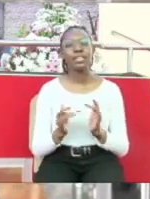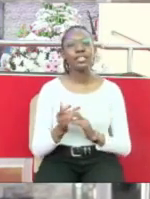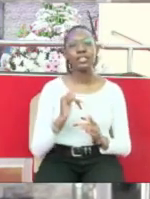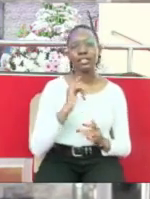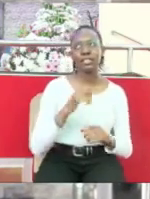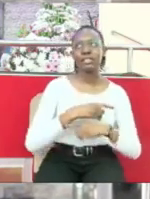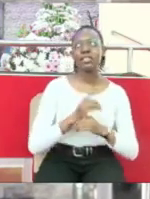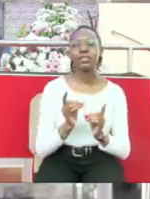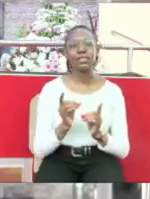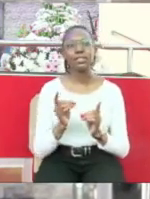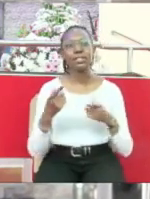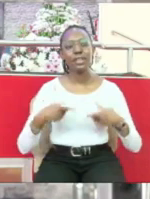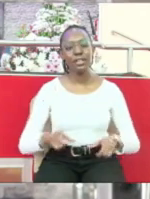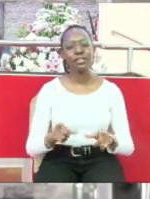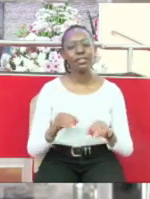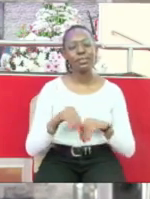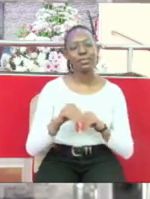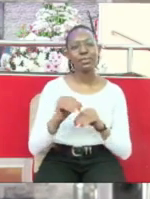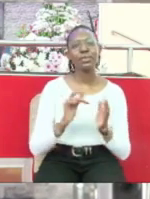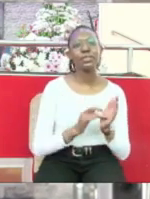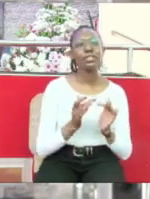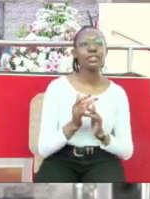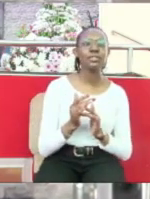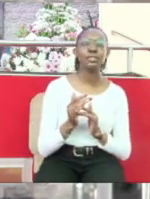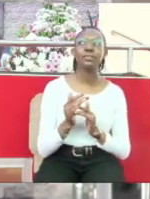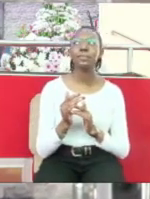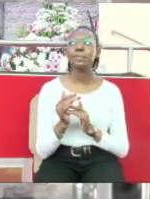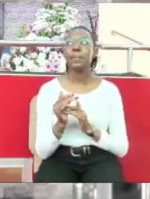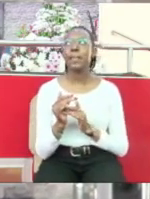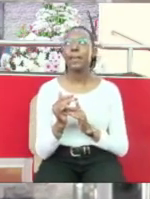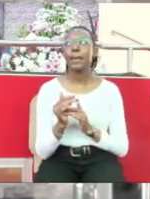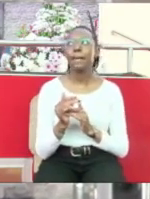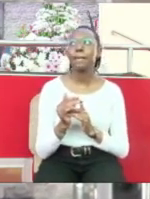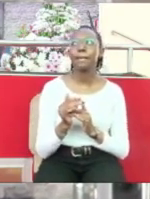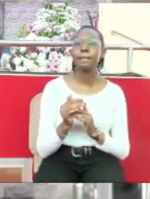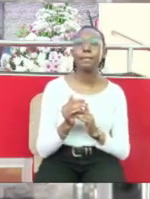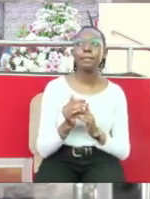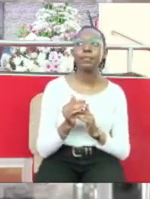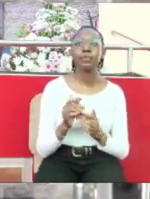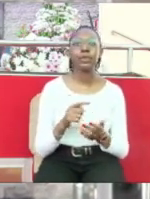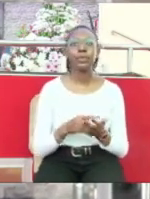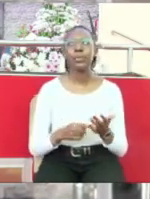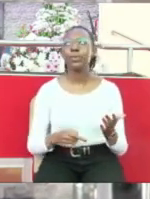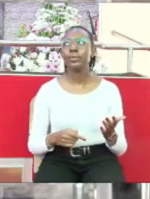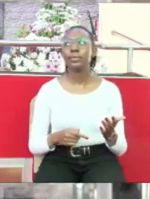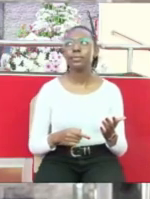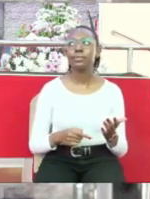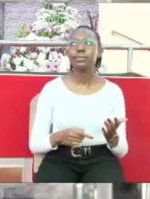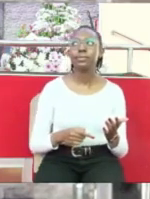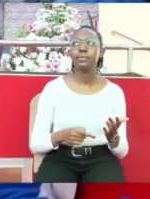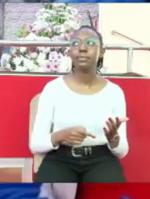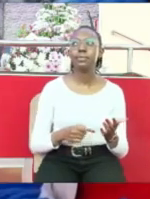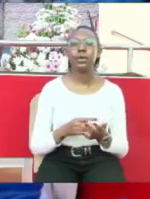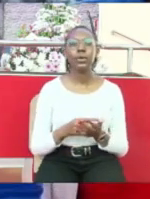follow him. Tumfuate. Let's follow him. Tumfuate. And what do we have? Ni nini to do to make this new